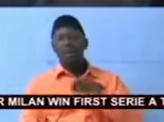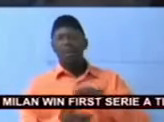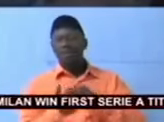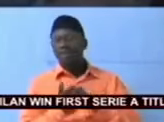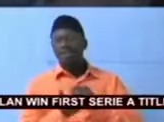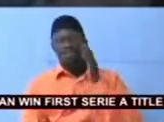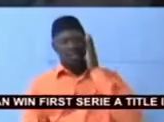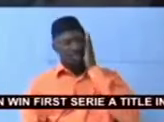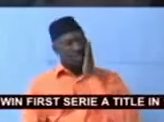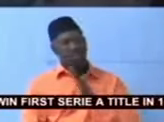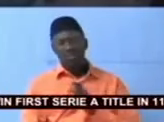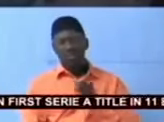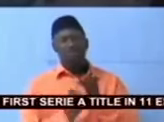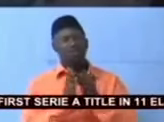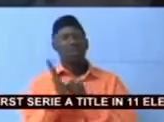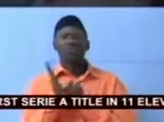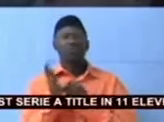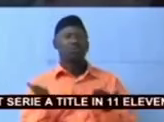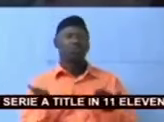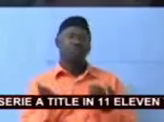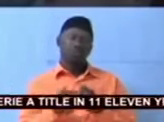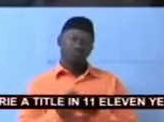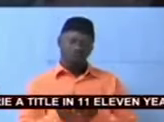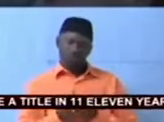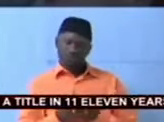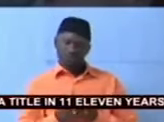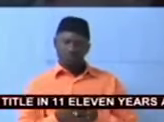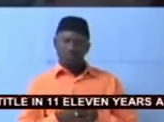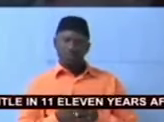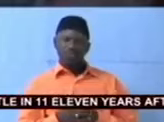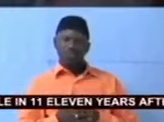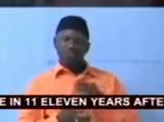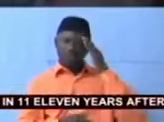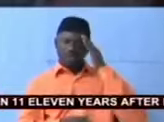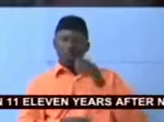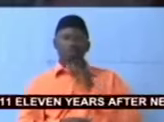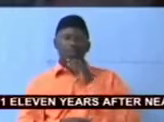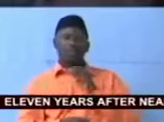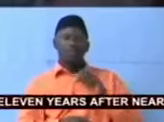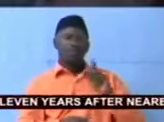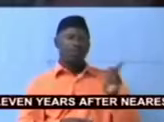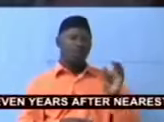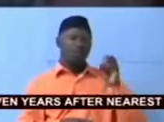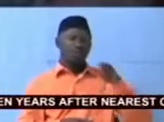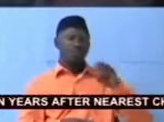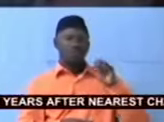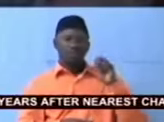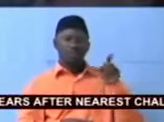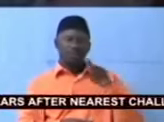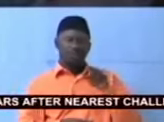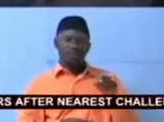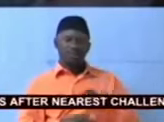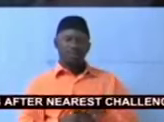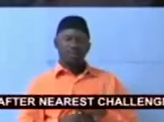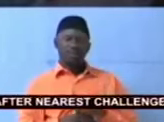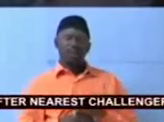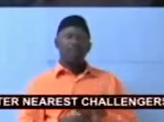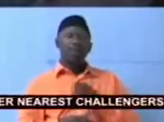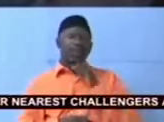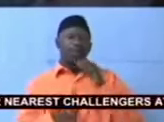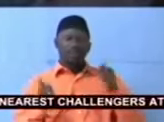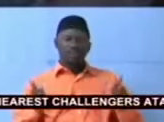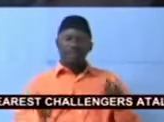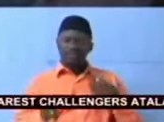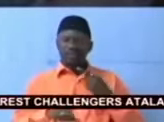xamne dal nek na lo xamne dal lu doy war la. Thank you, Mr. Gomez. Mr. Chair, at this time, may we take the lunch break